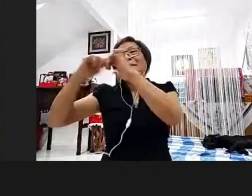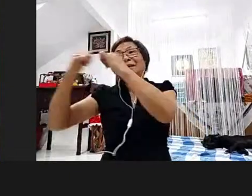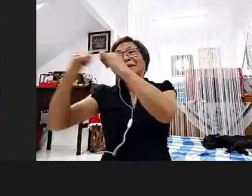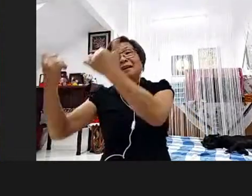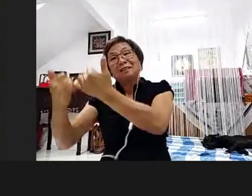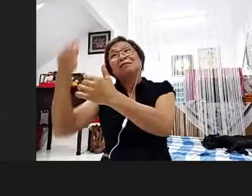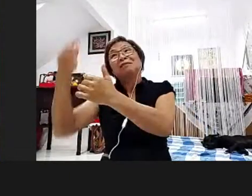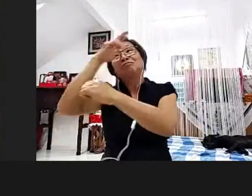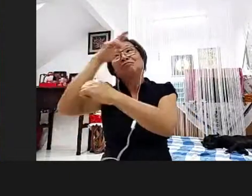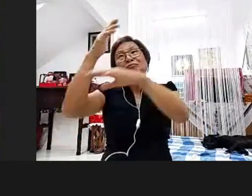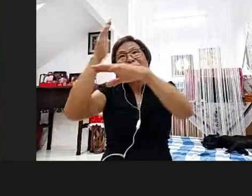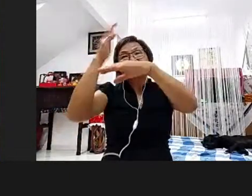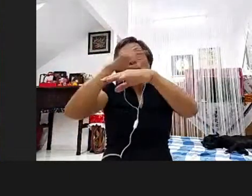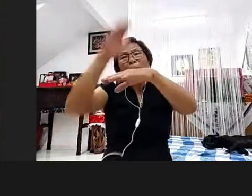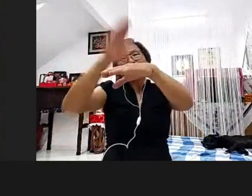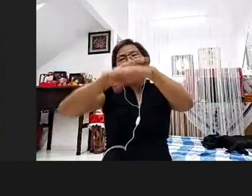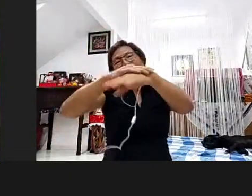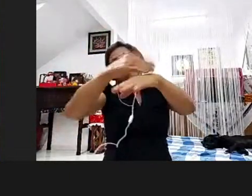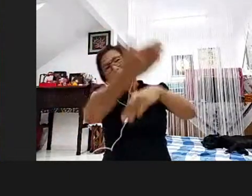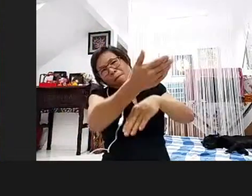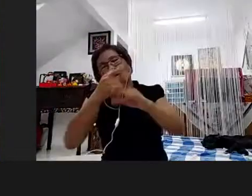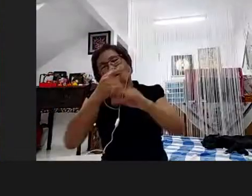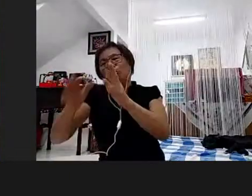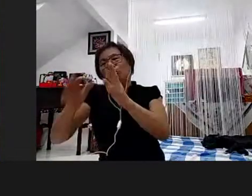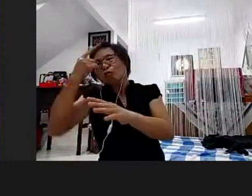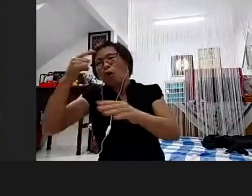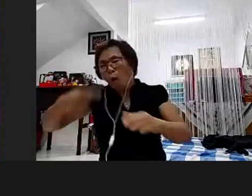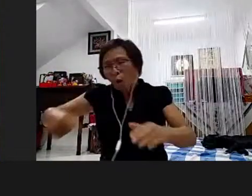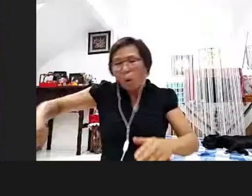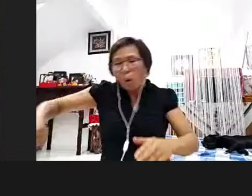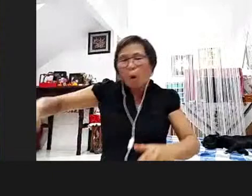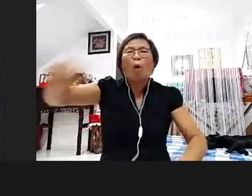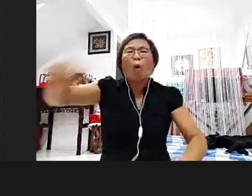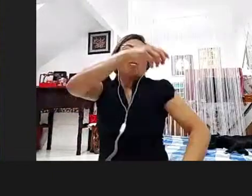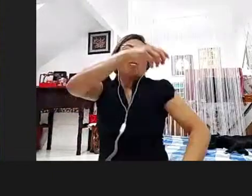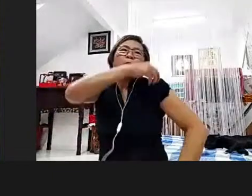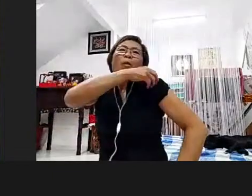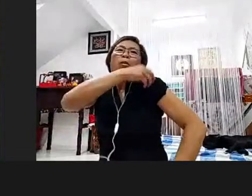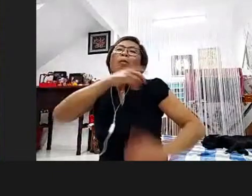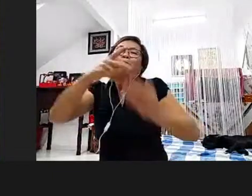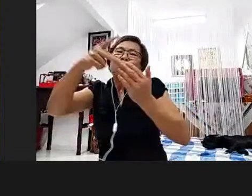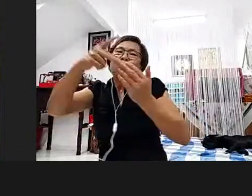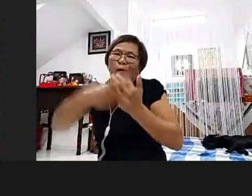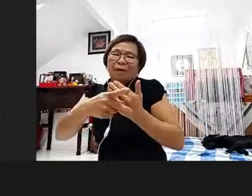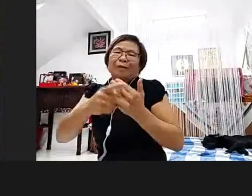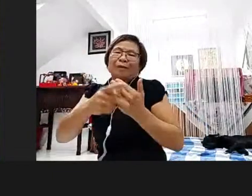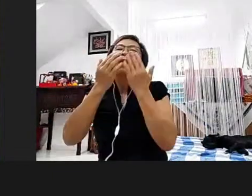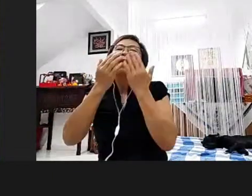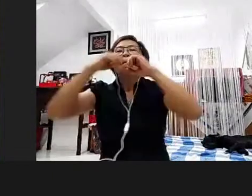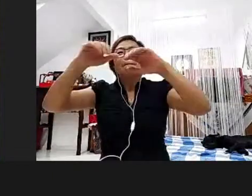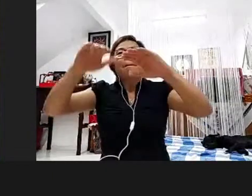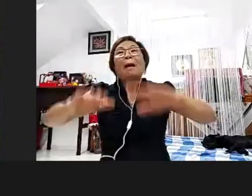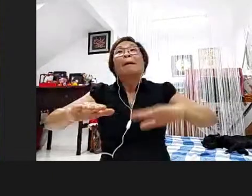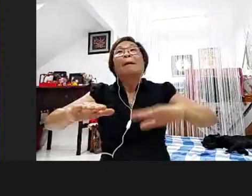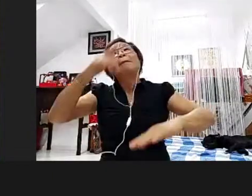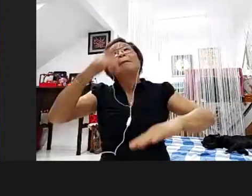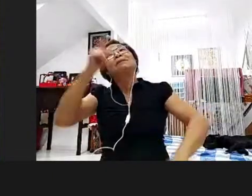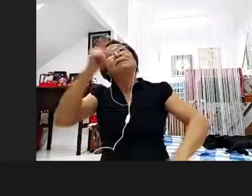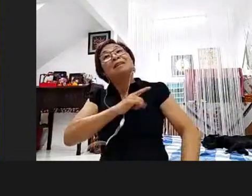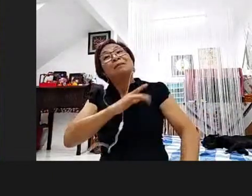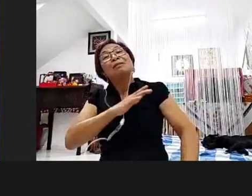language interpretation for all the official function. So we are really blessed today that Sister